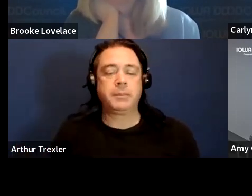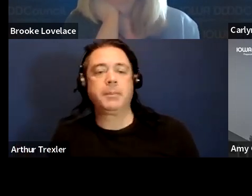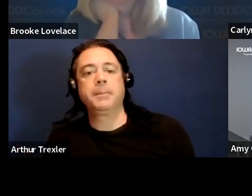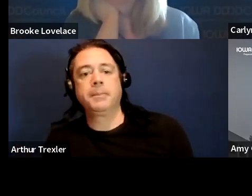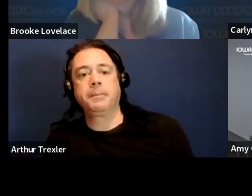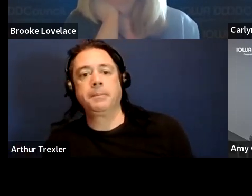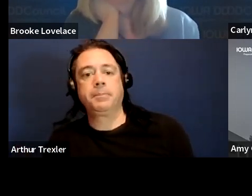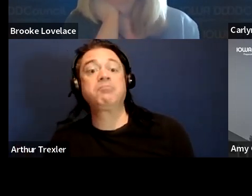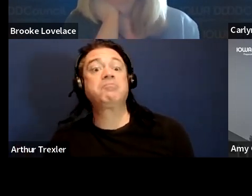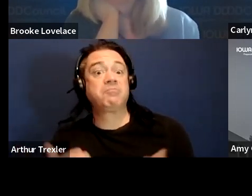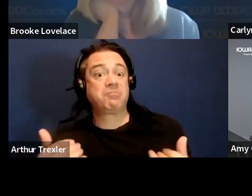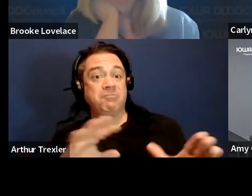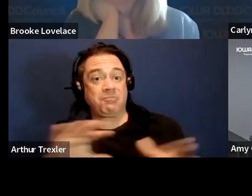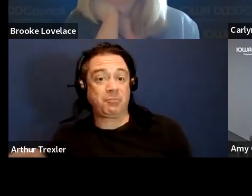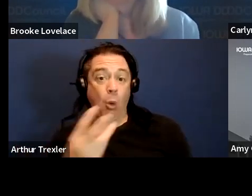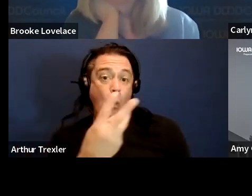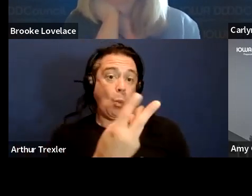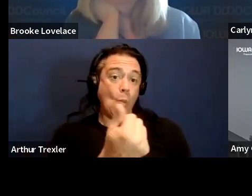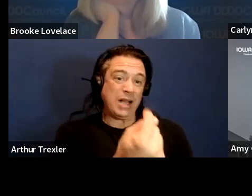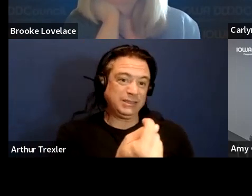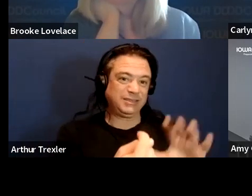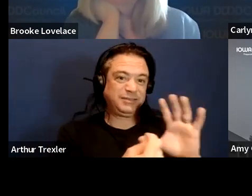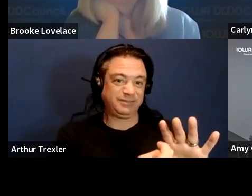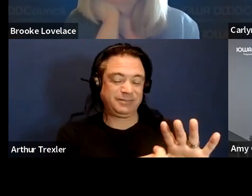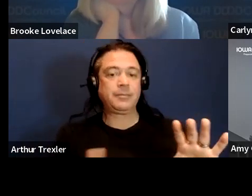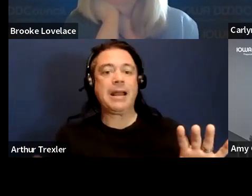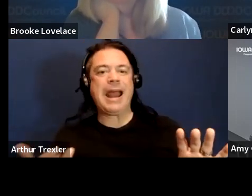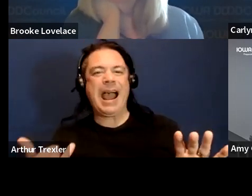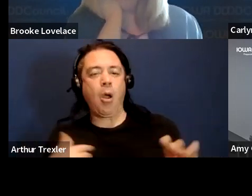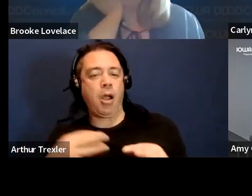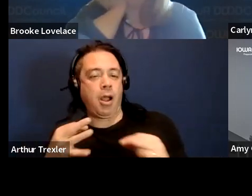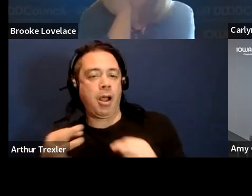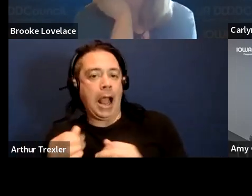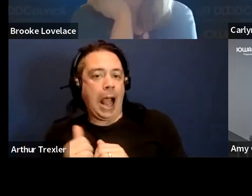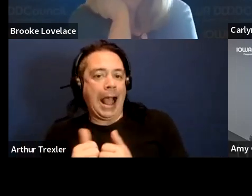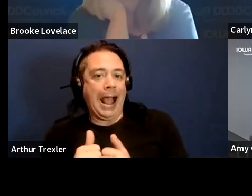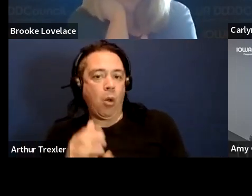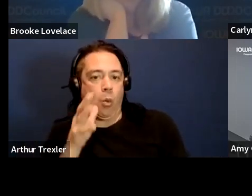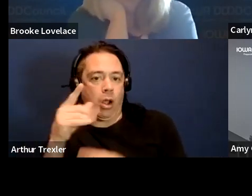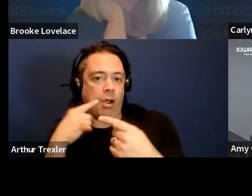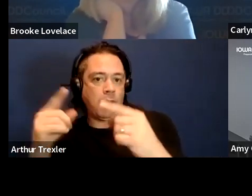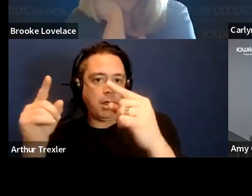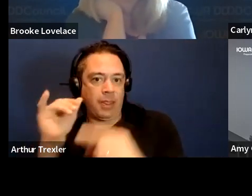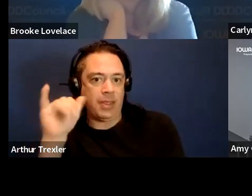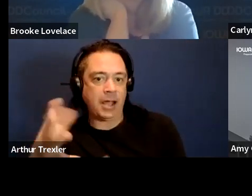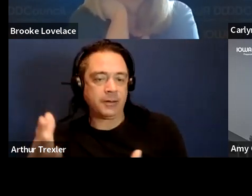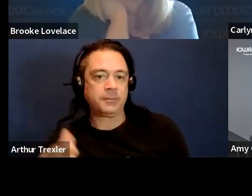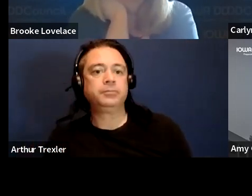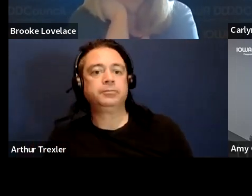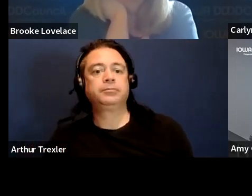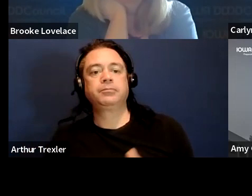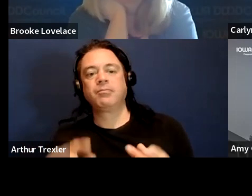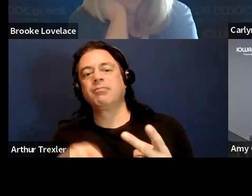So now that we've talked about the what, I want to talk a little bit about how. And that gets us to takeaway